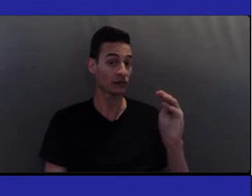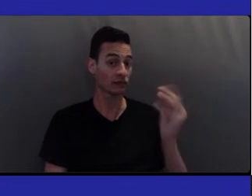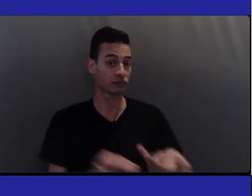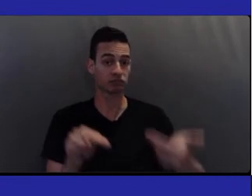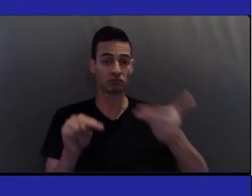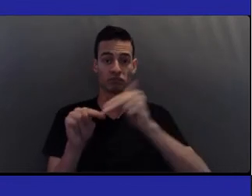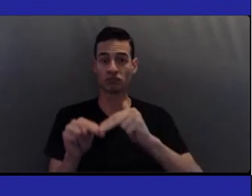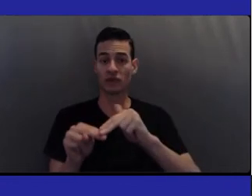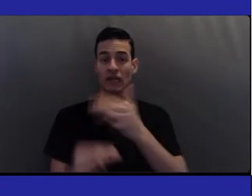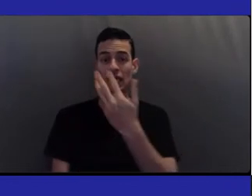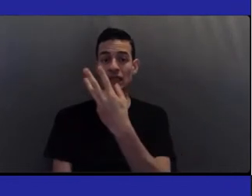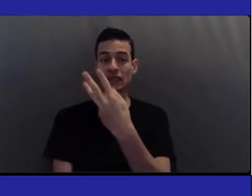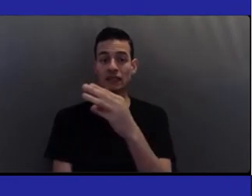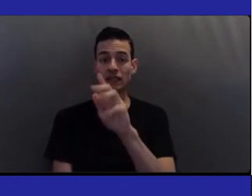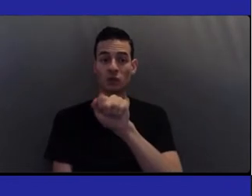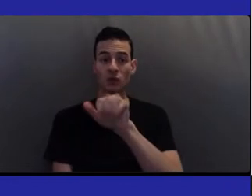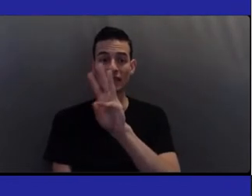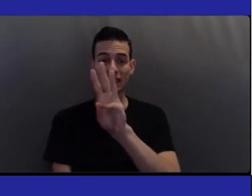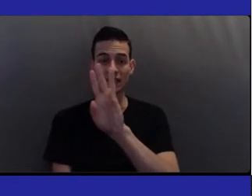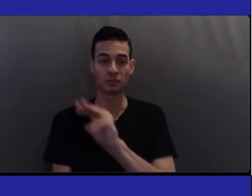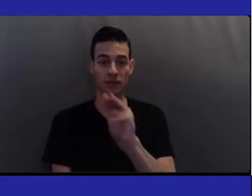$15,136,567 to